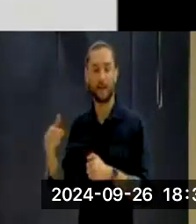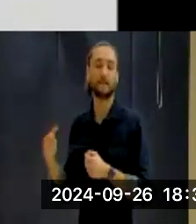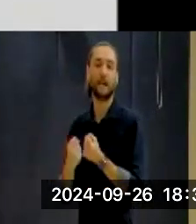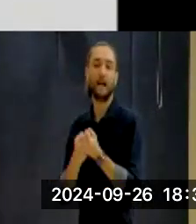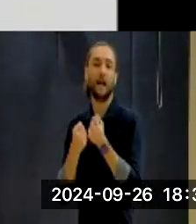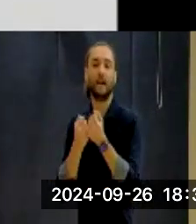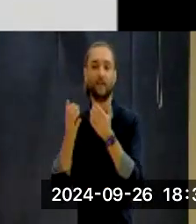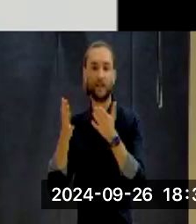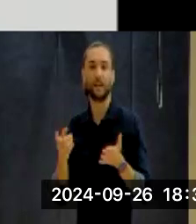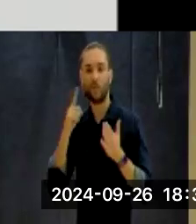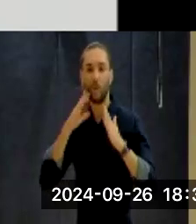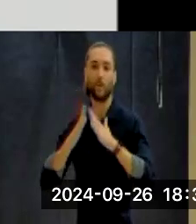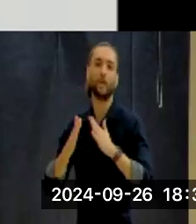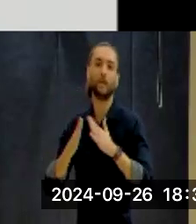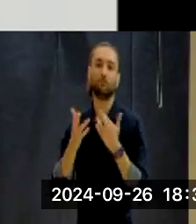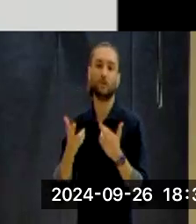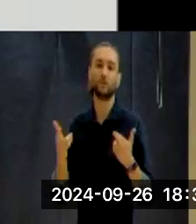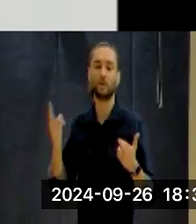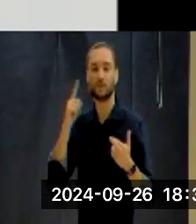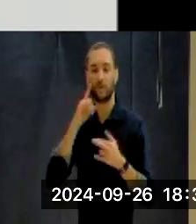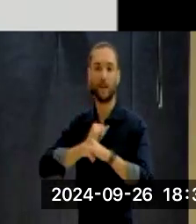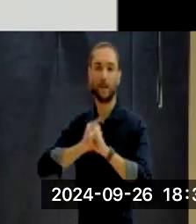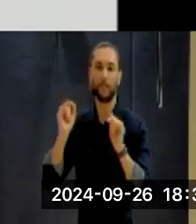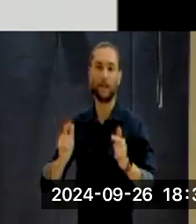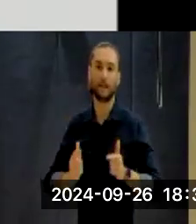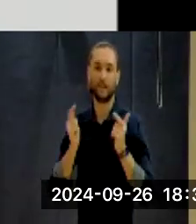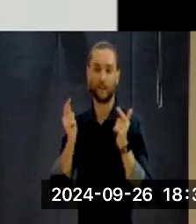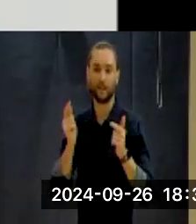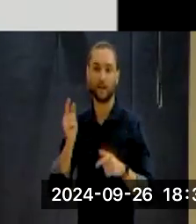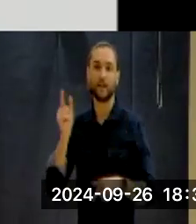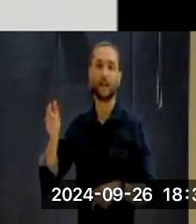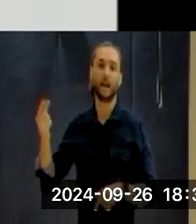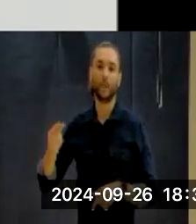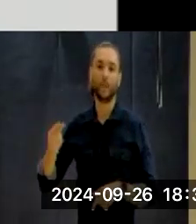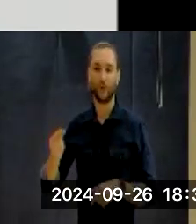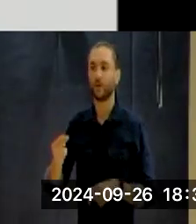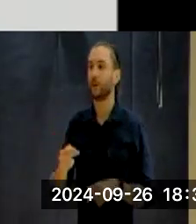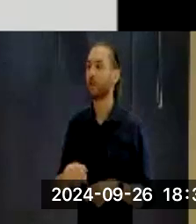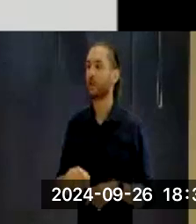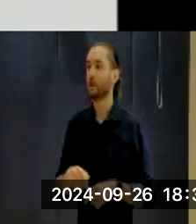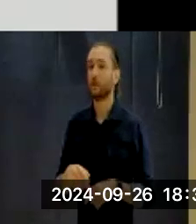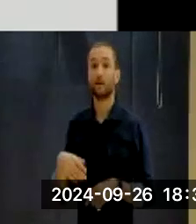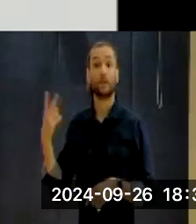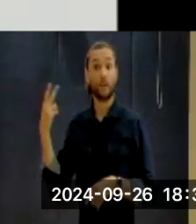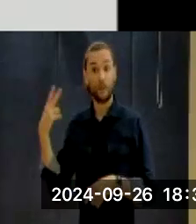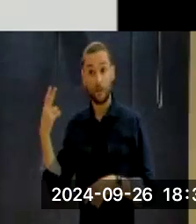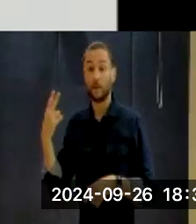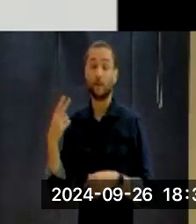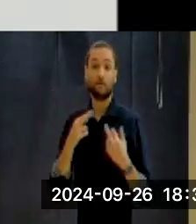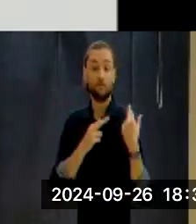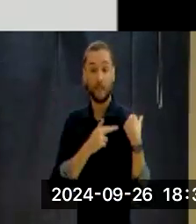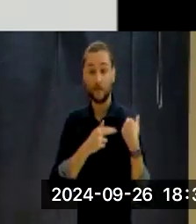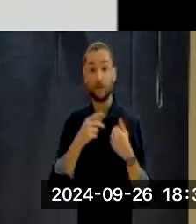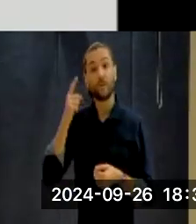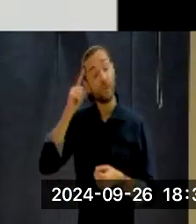the Community Resources for Independent Living in Hayward. Between the two of us, we represent both